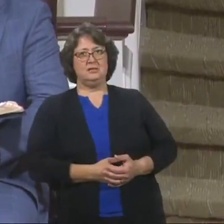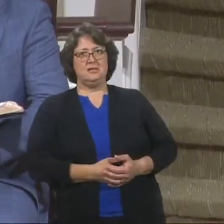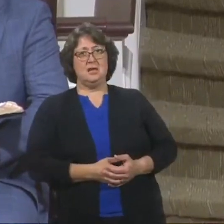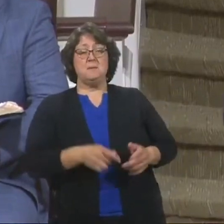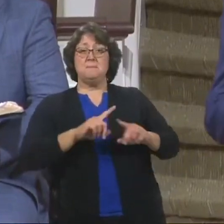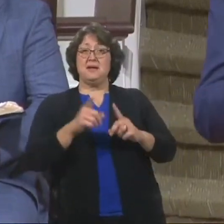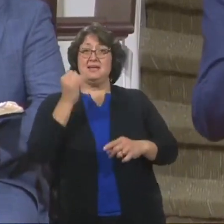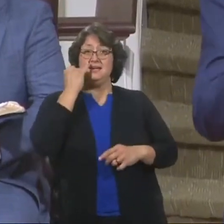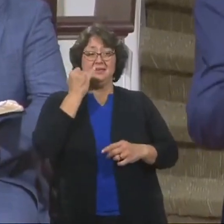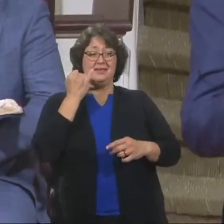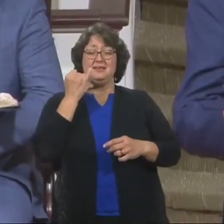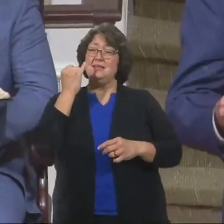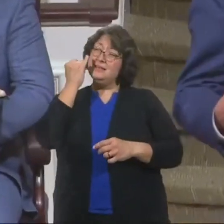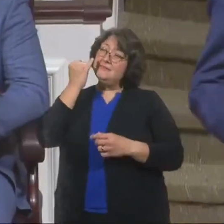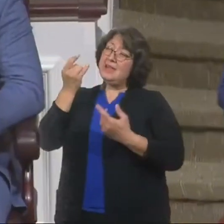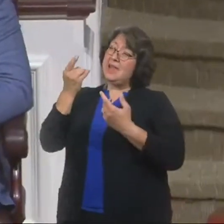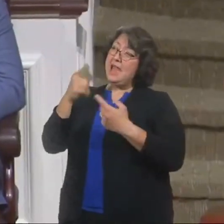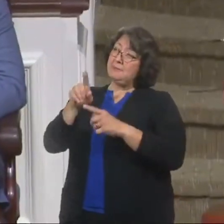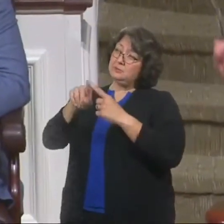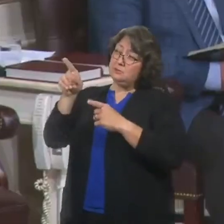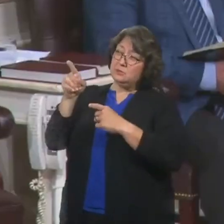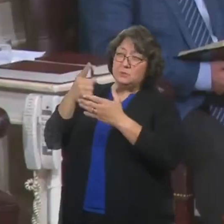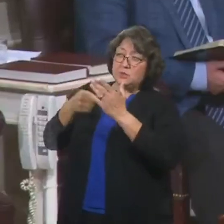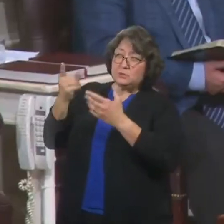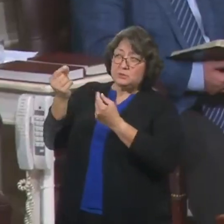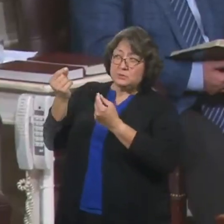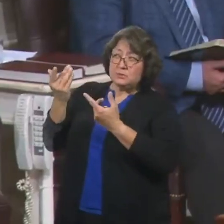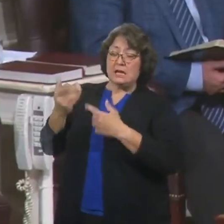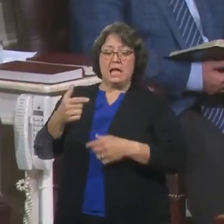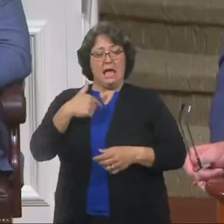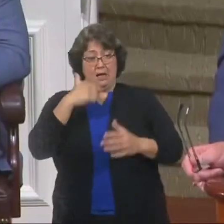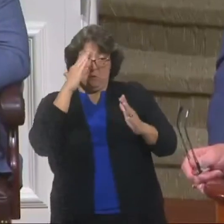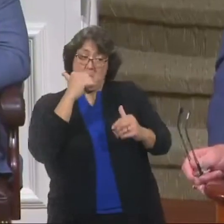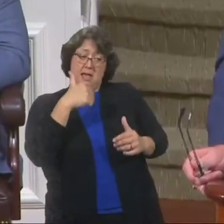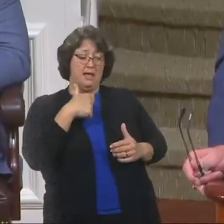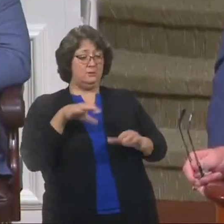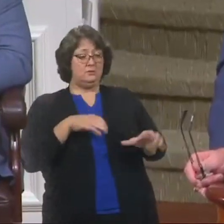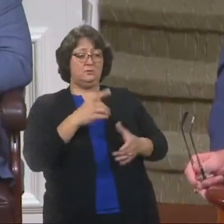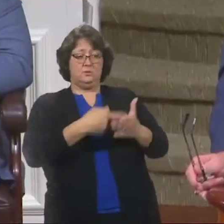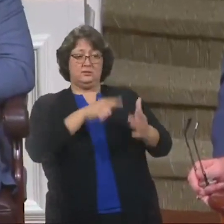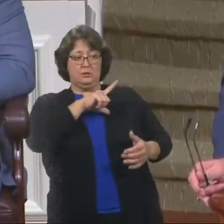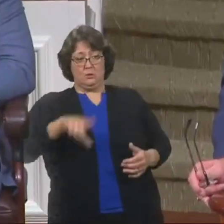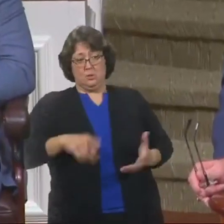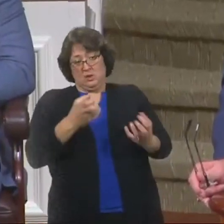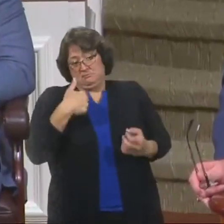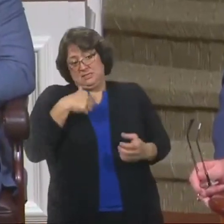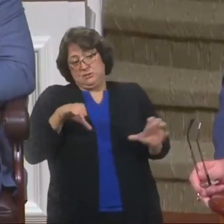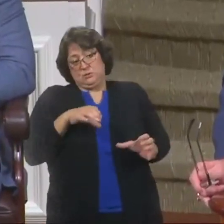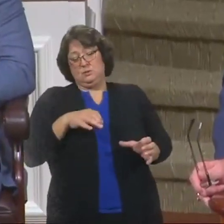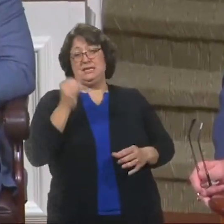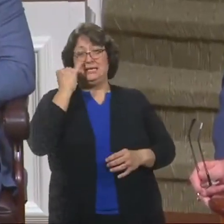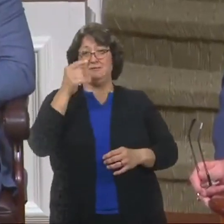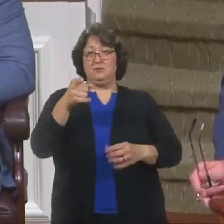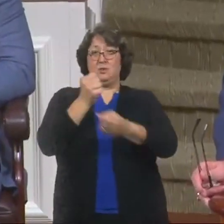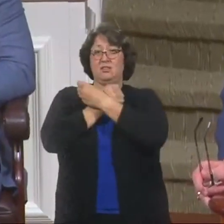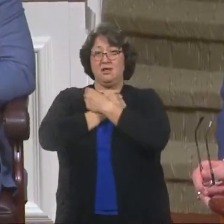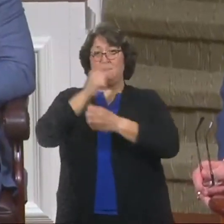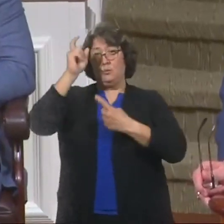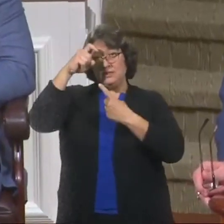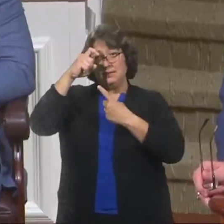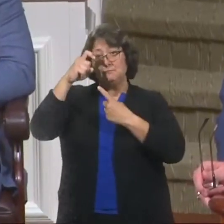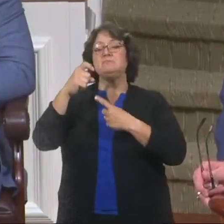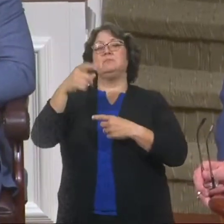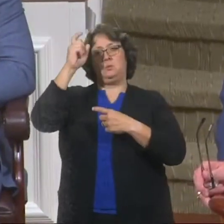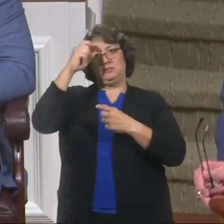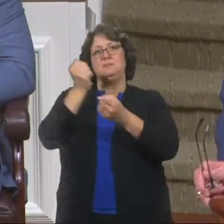But if it happened to you, what would you do? I would hope I would do what the Lord wants me to do. Because you want to get wisdom. If you love wisdom, she'll love